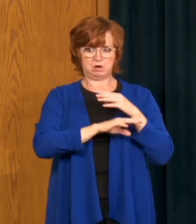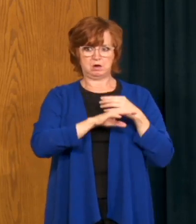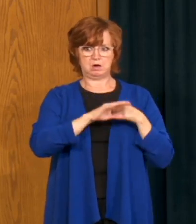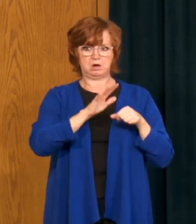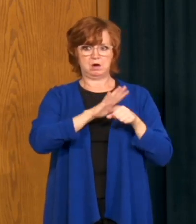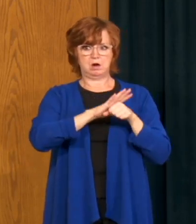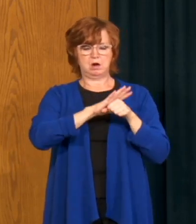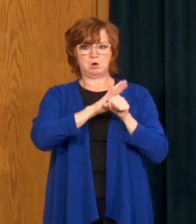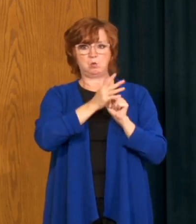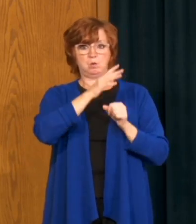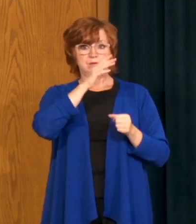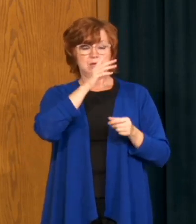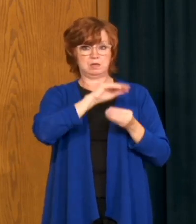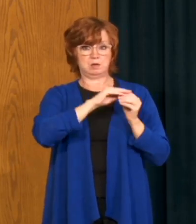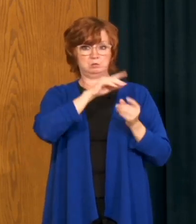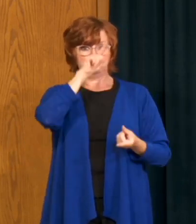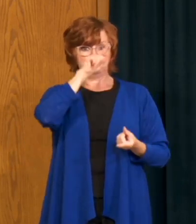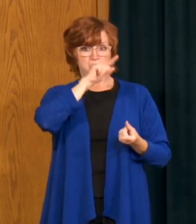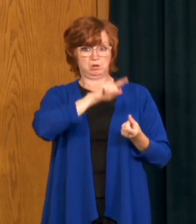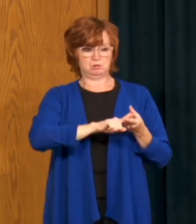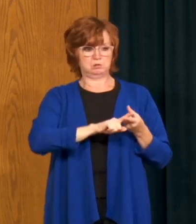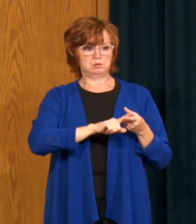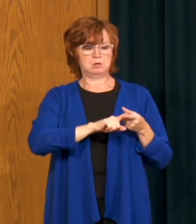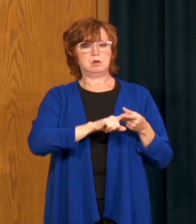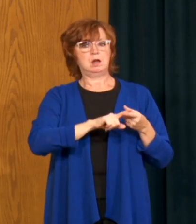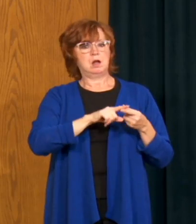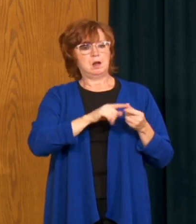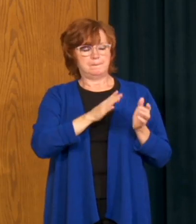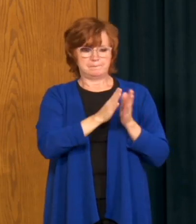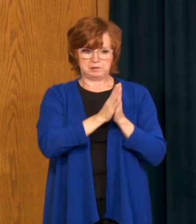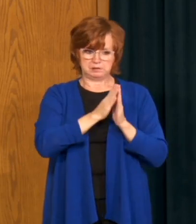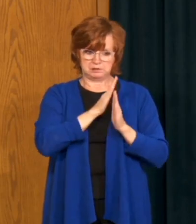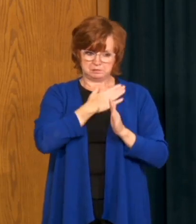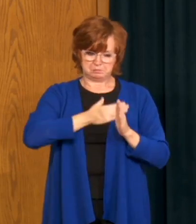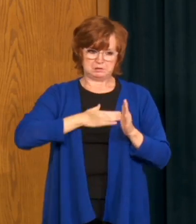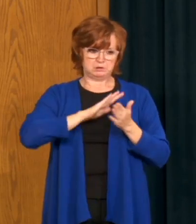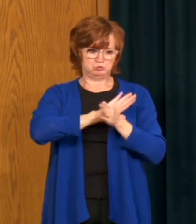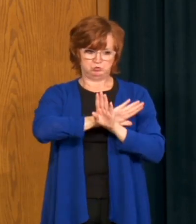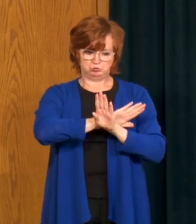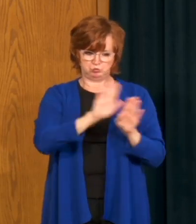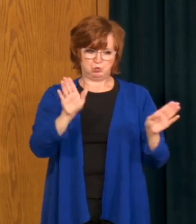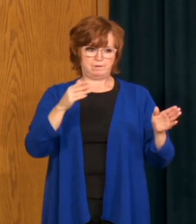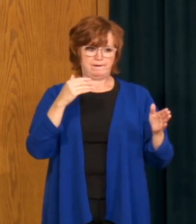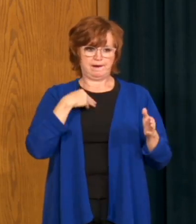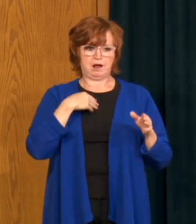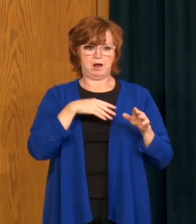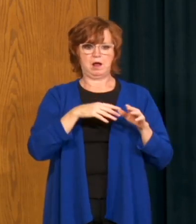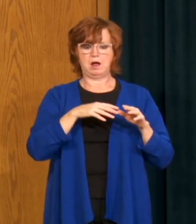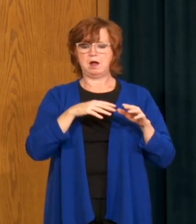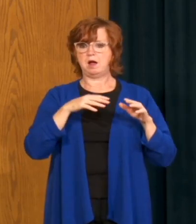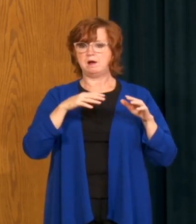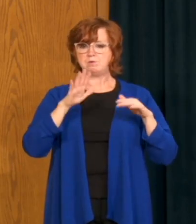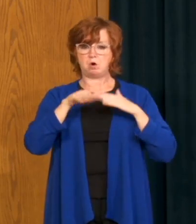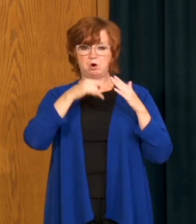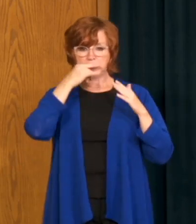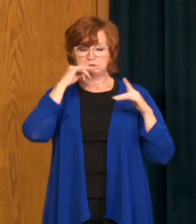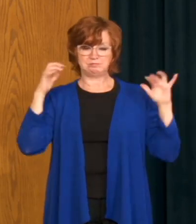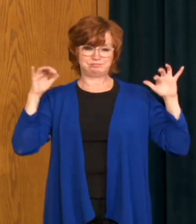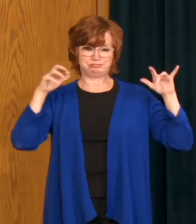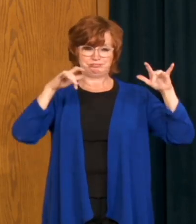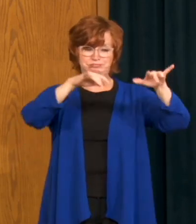specific guidance around avoiding large assemblies and treating the class as a cohort, and some measures